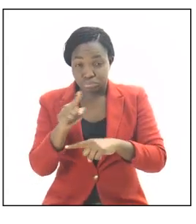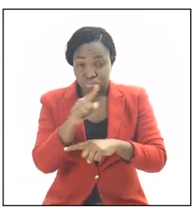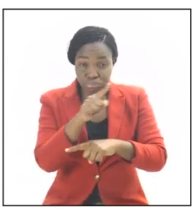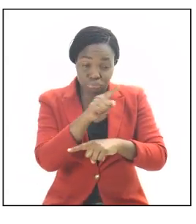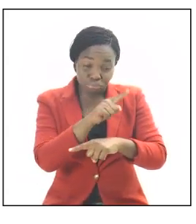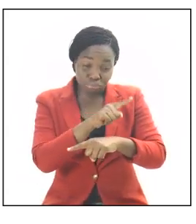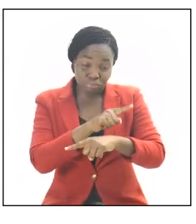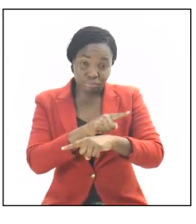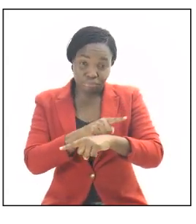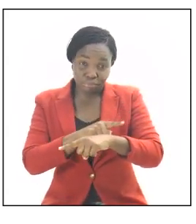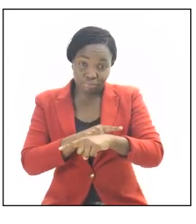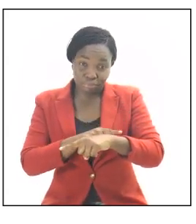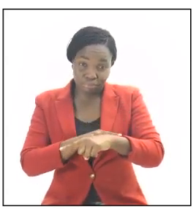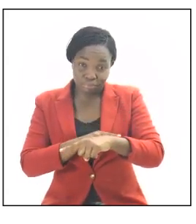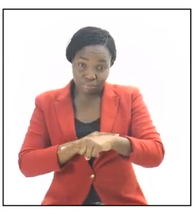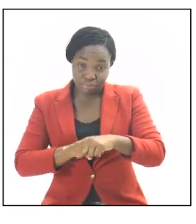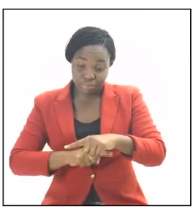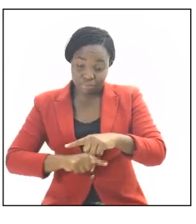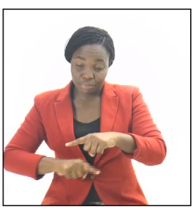the string.